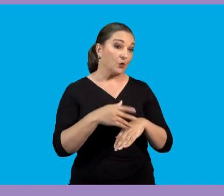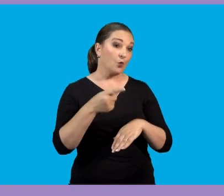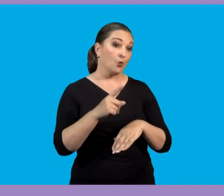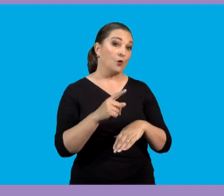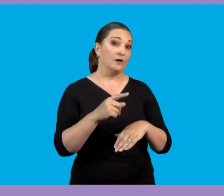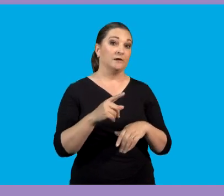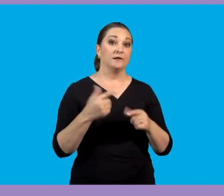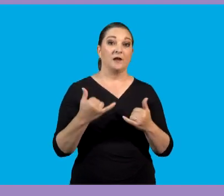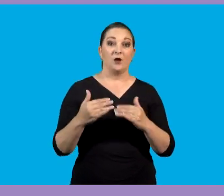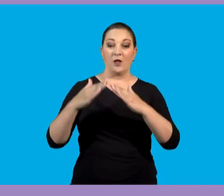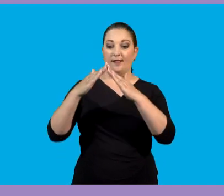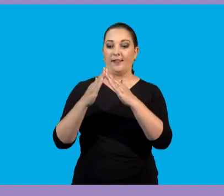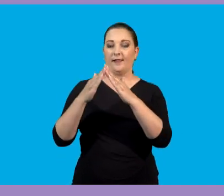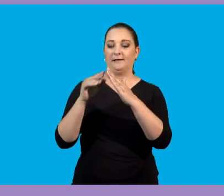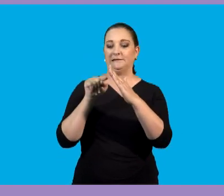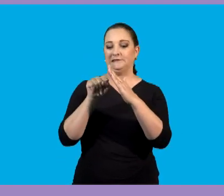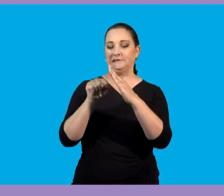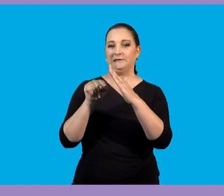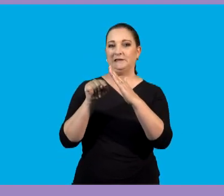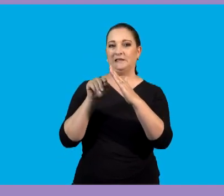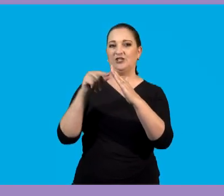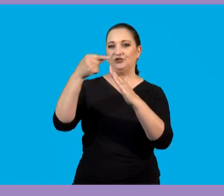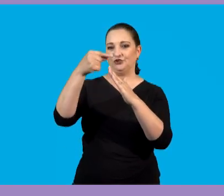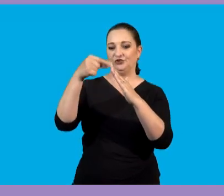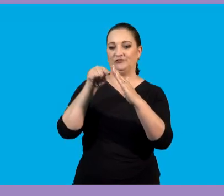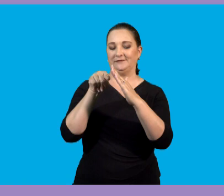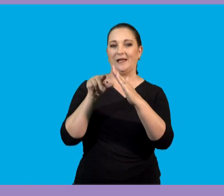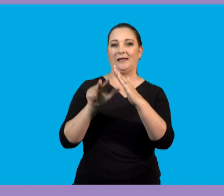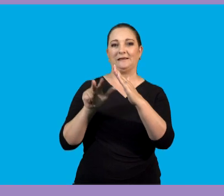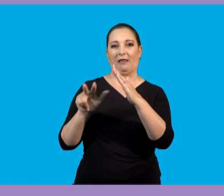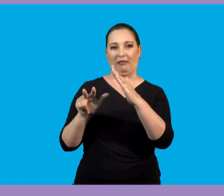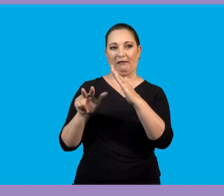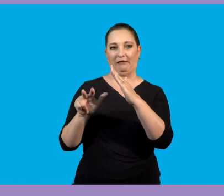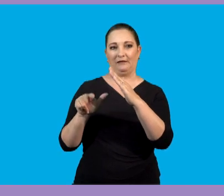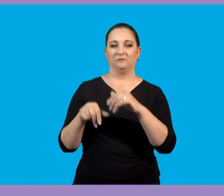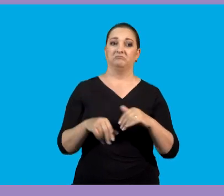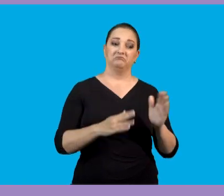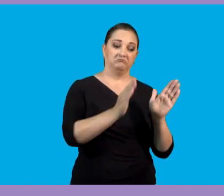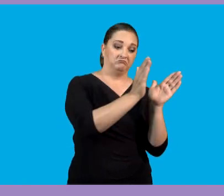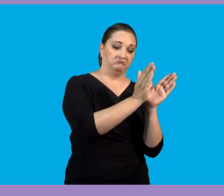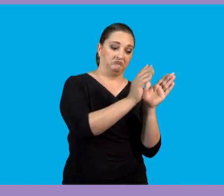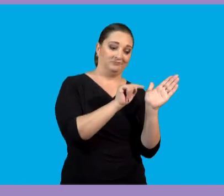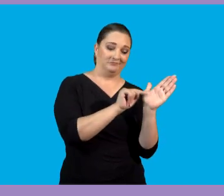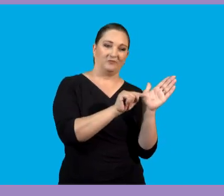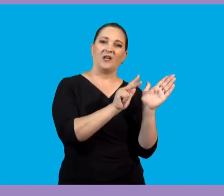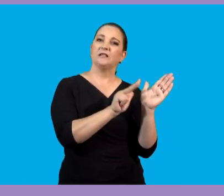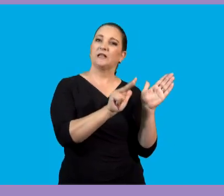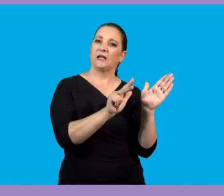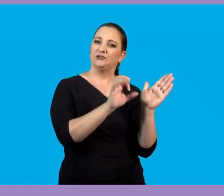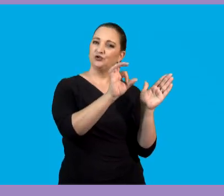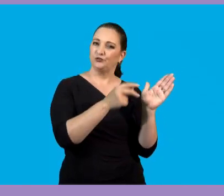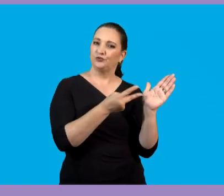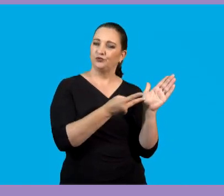that angle G here is 88 degrees and angle R here is